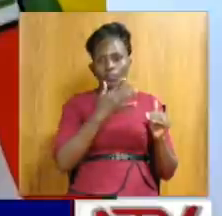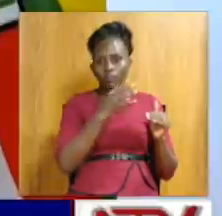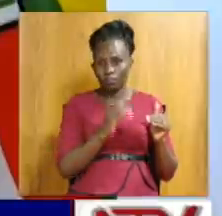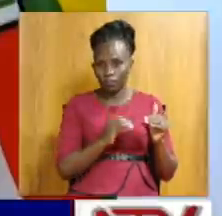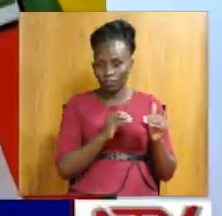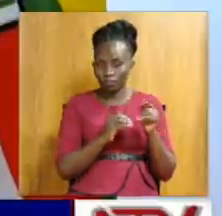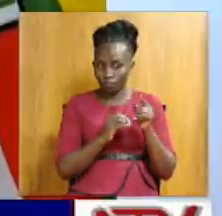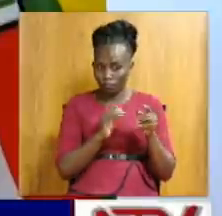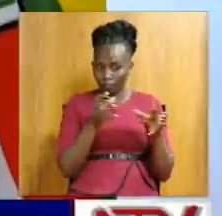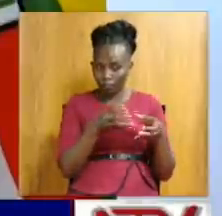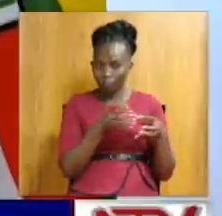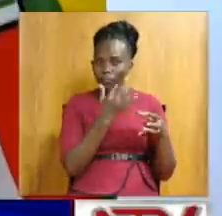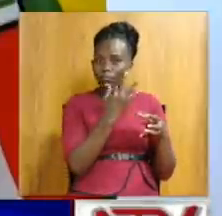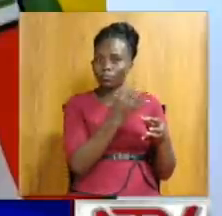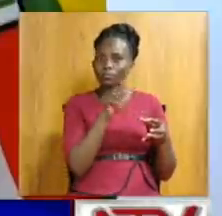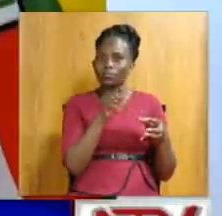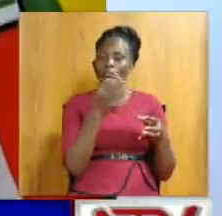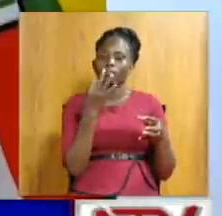3.3 million.